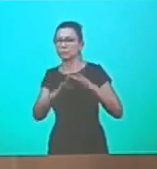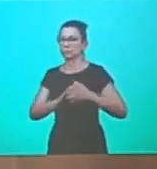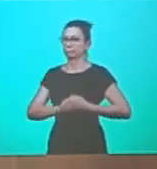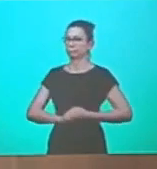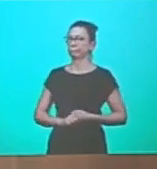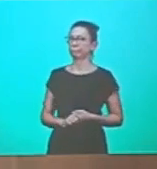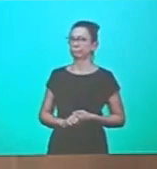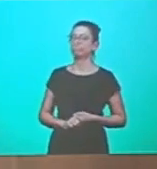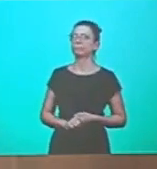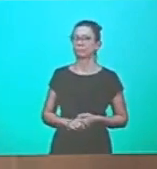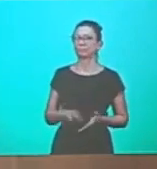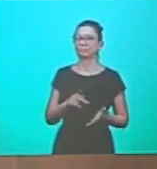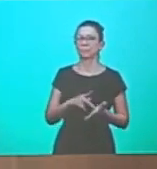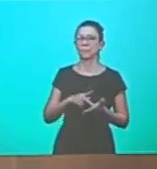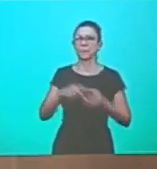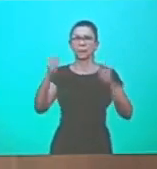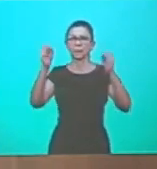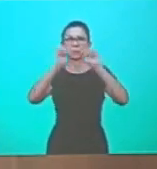dark.